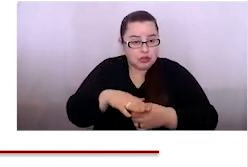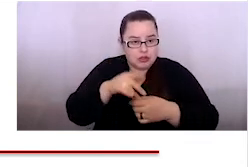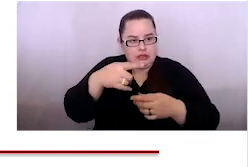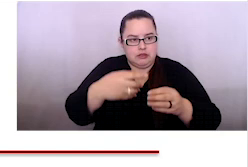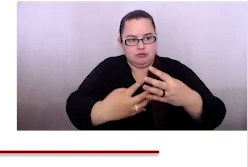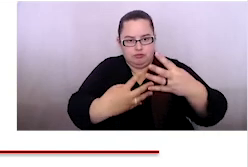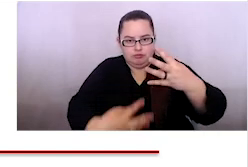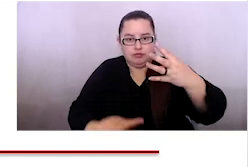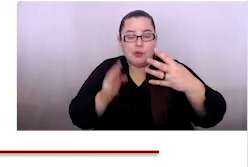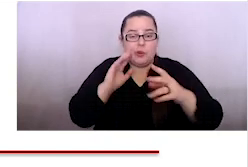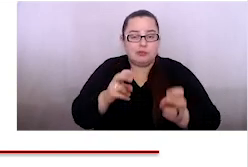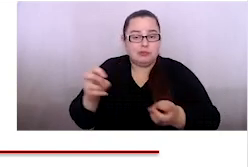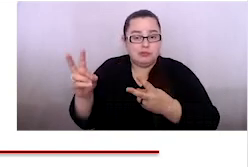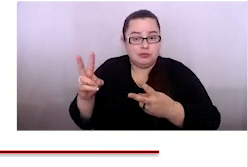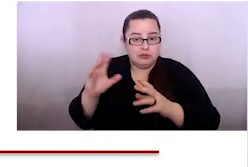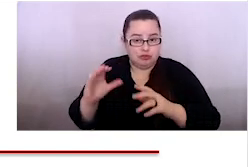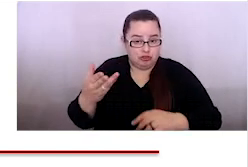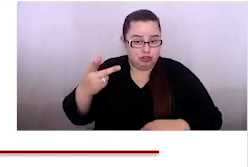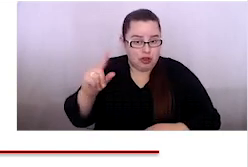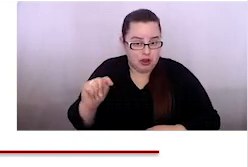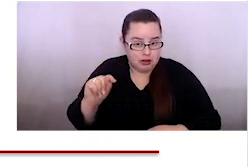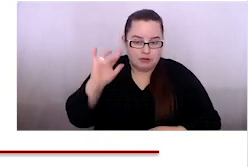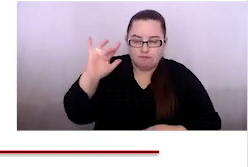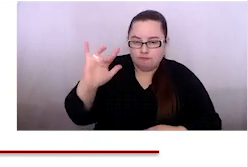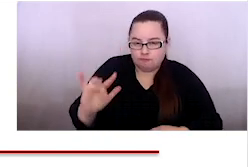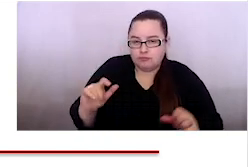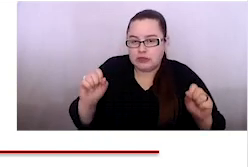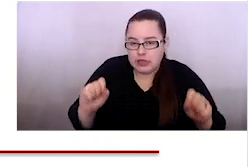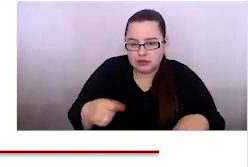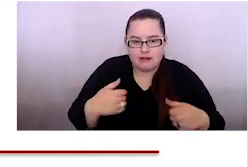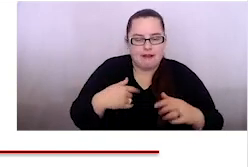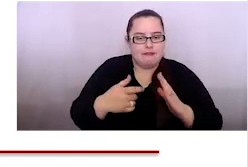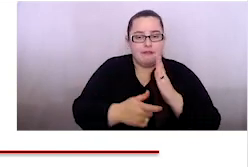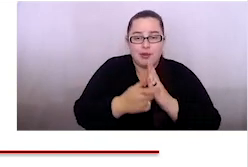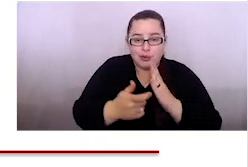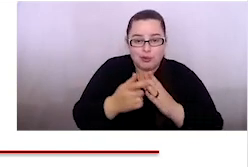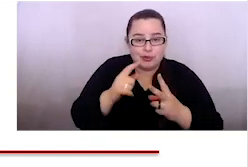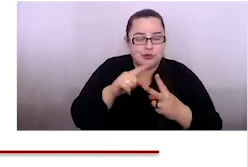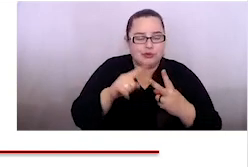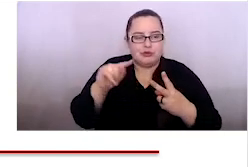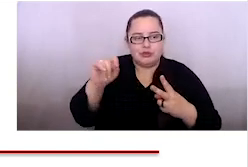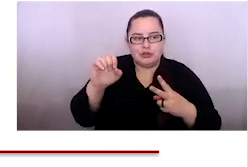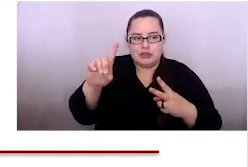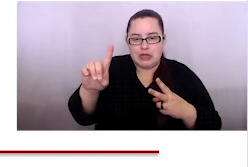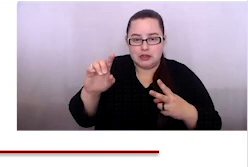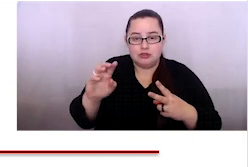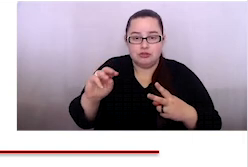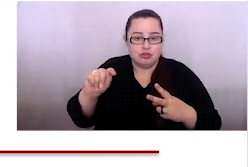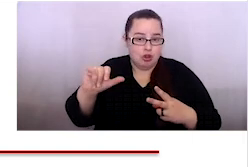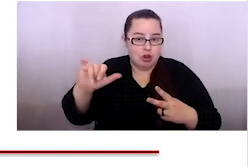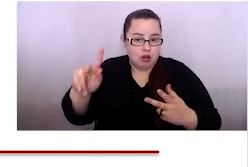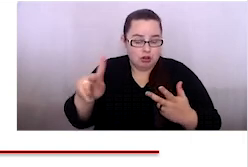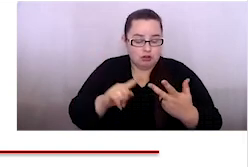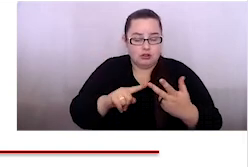posted on the chat. You'll be able to click that in the chat. So we have articles, a TED Talk, the agencies that I talked about in